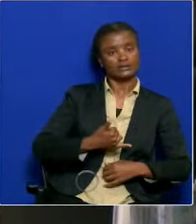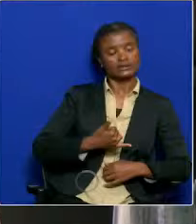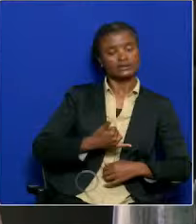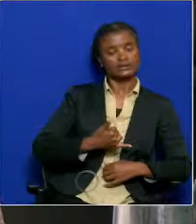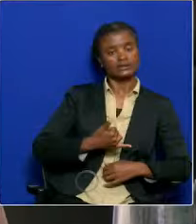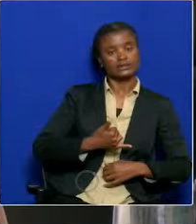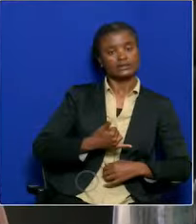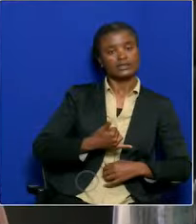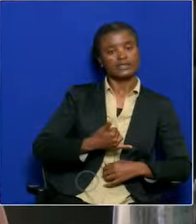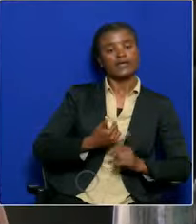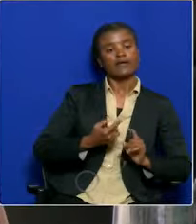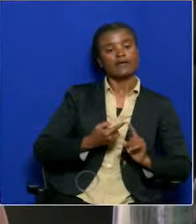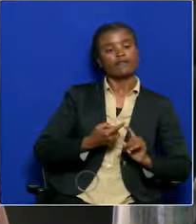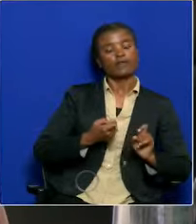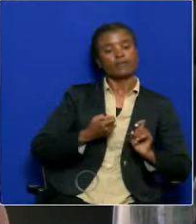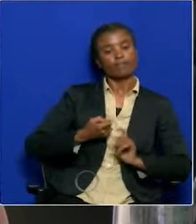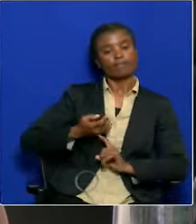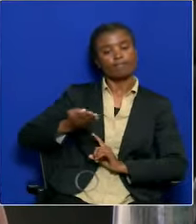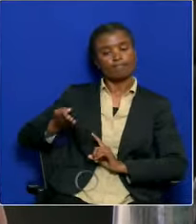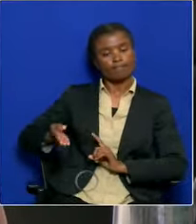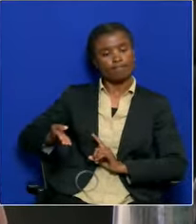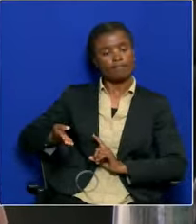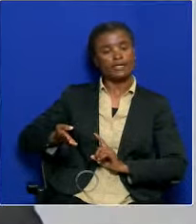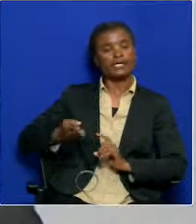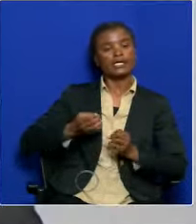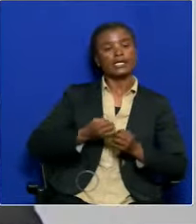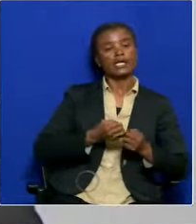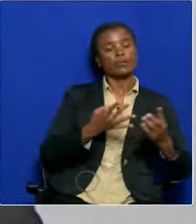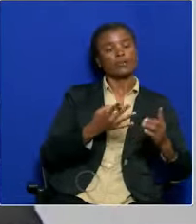General and that much by Mr. Matlala.